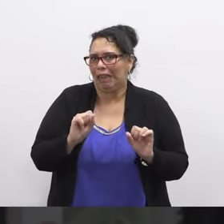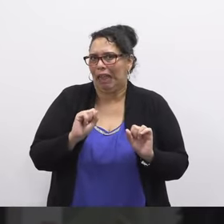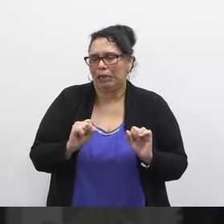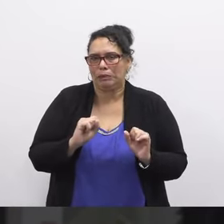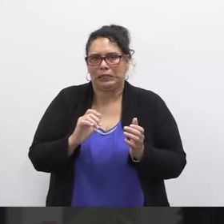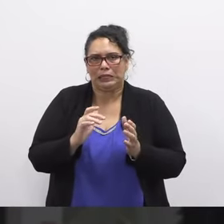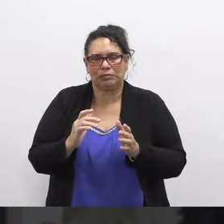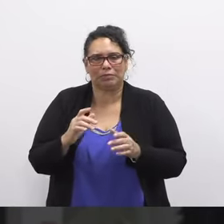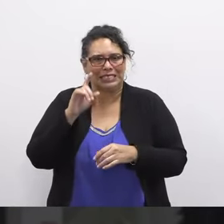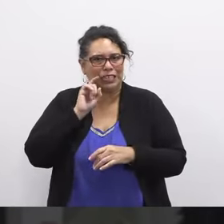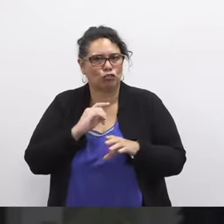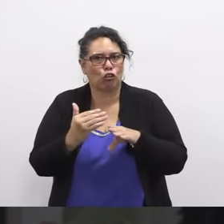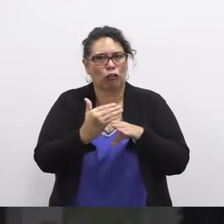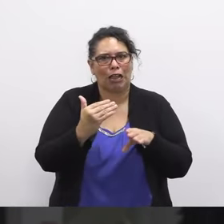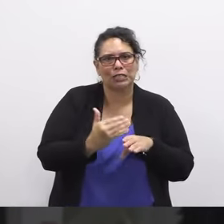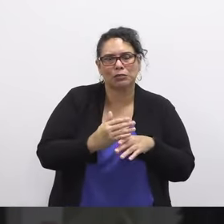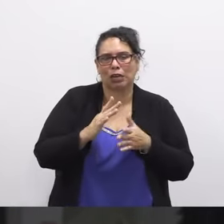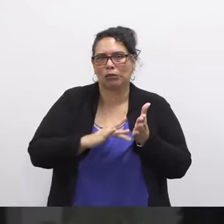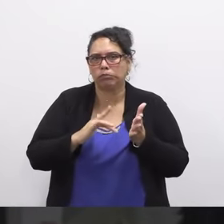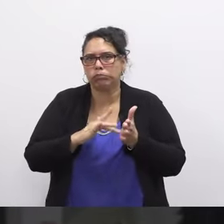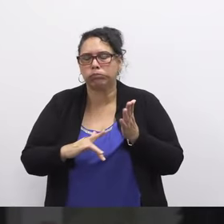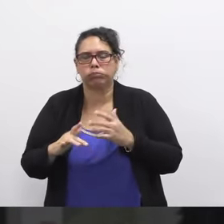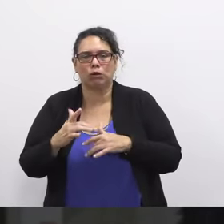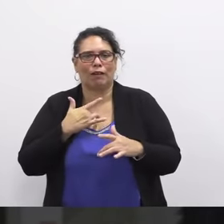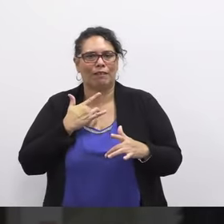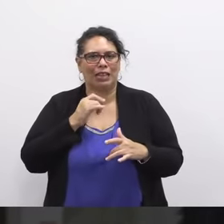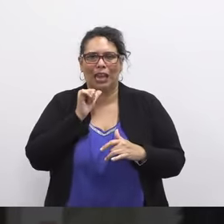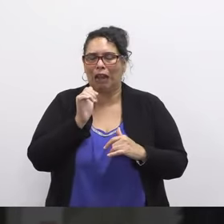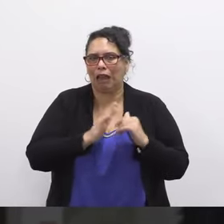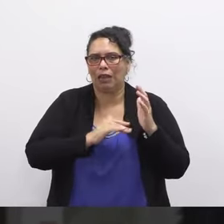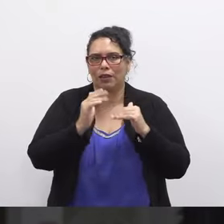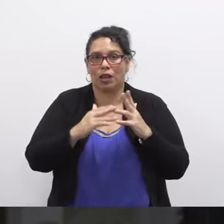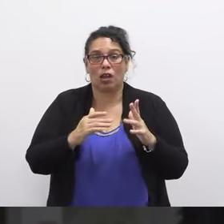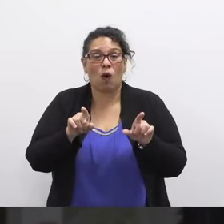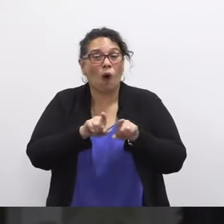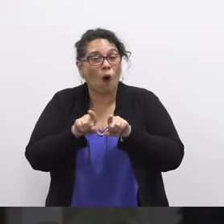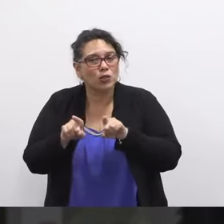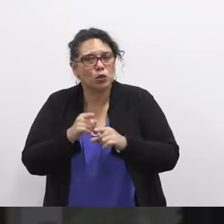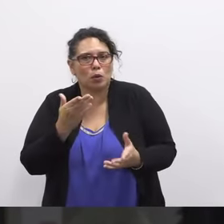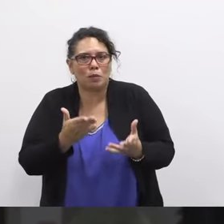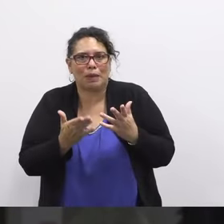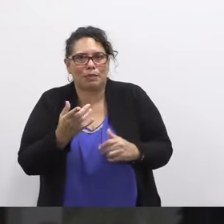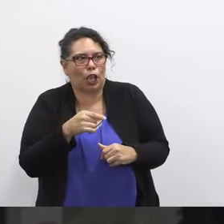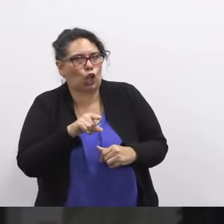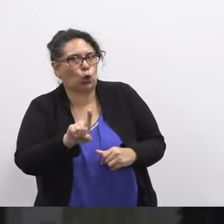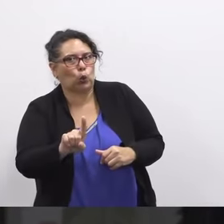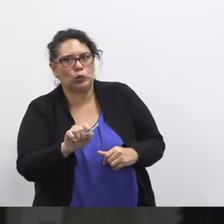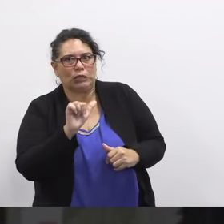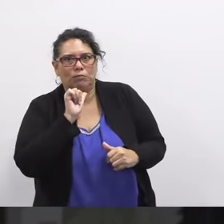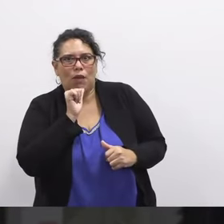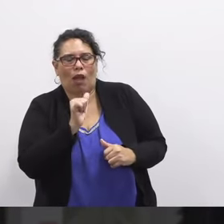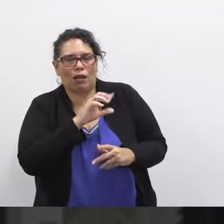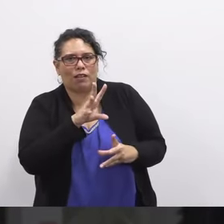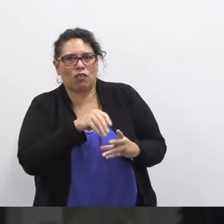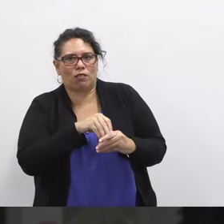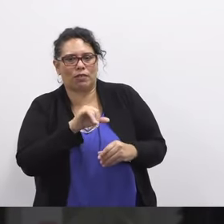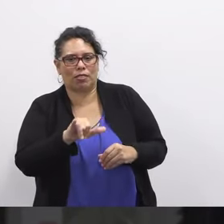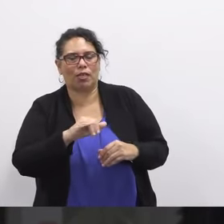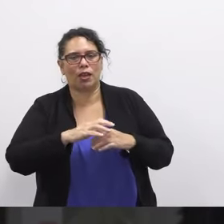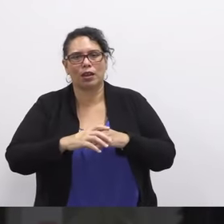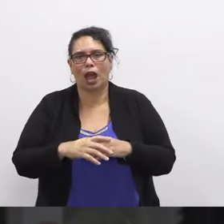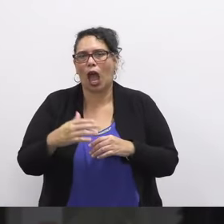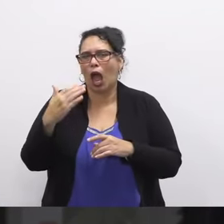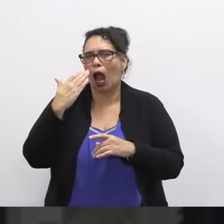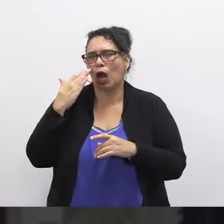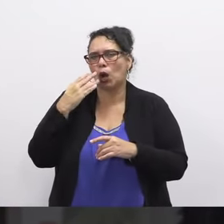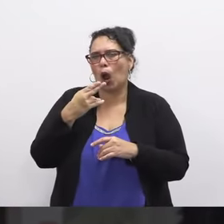at school, this can also lead to students being falsely accused of doing something they didn't take a part of. And as a current 11th grade student athlete, I know very well that high school students